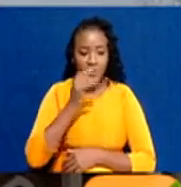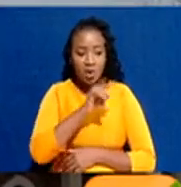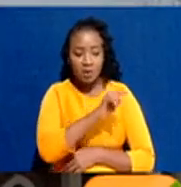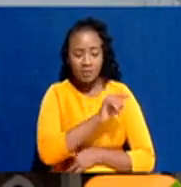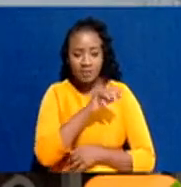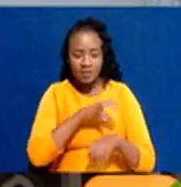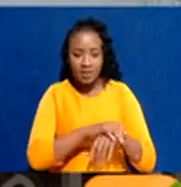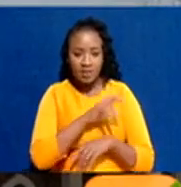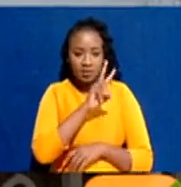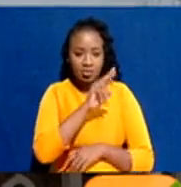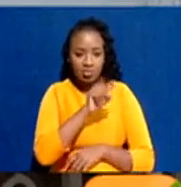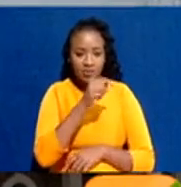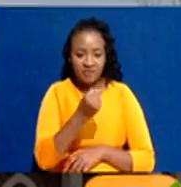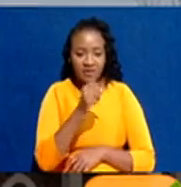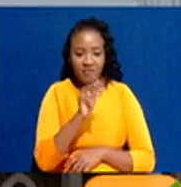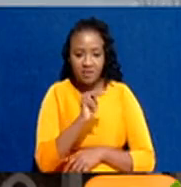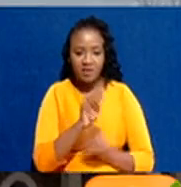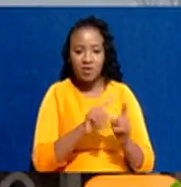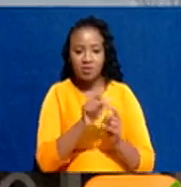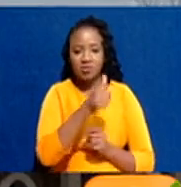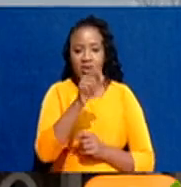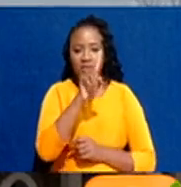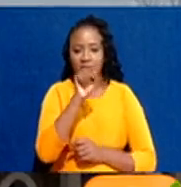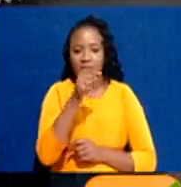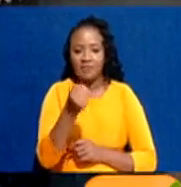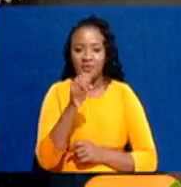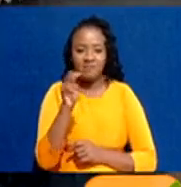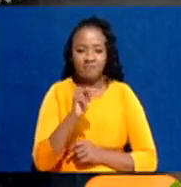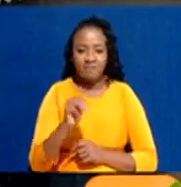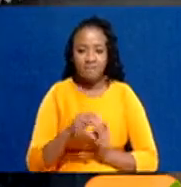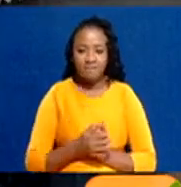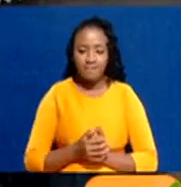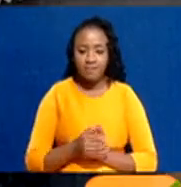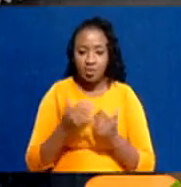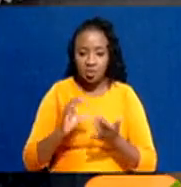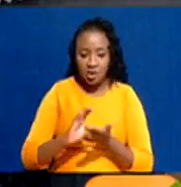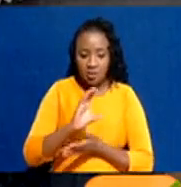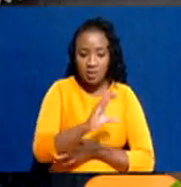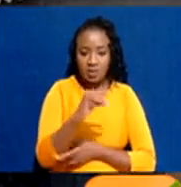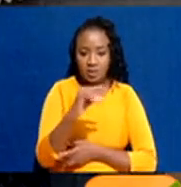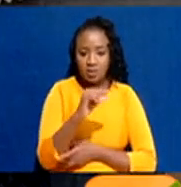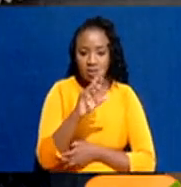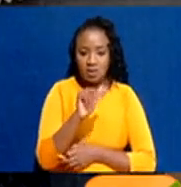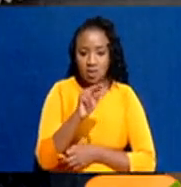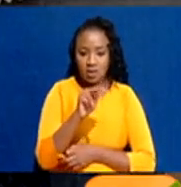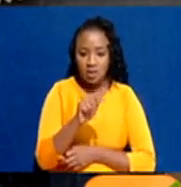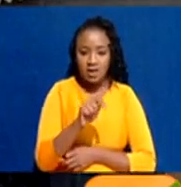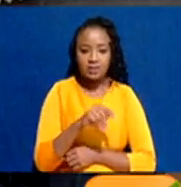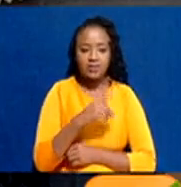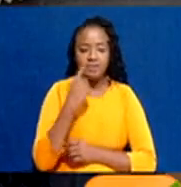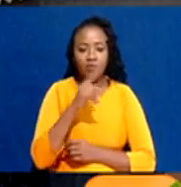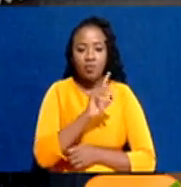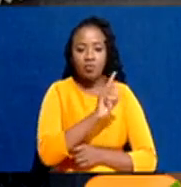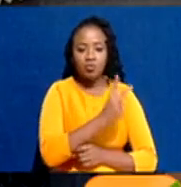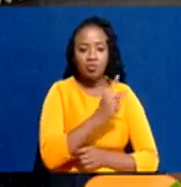2.5 million and 1.5 million shillings respectively. With a grant of 2.5 million shillings, Justin's